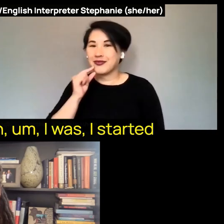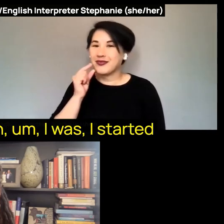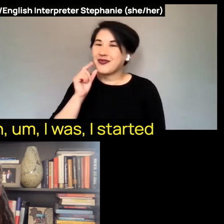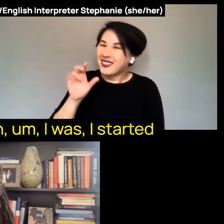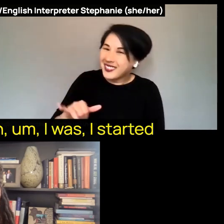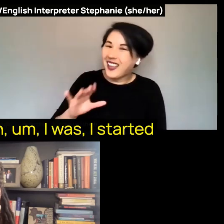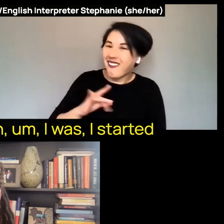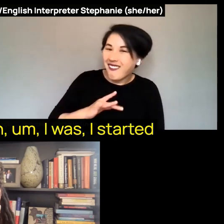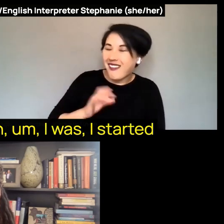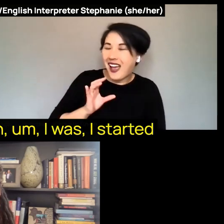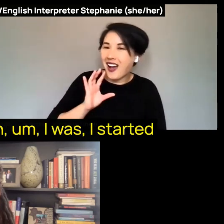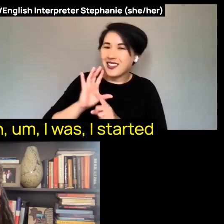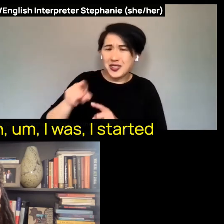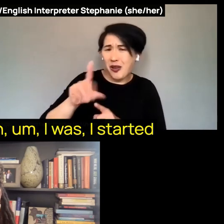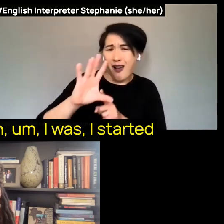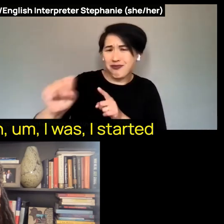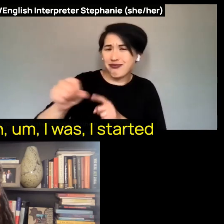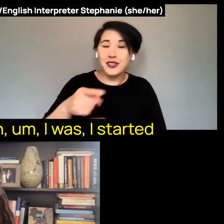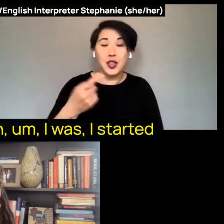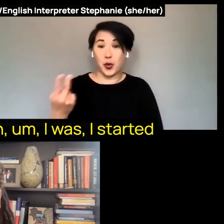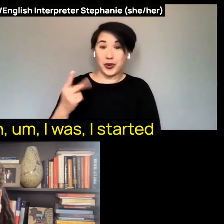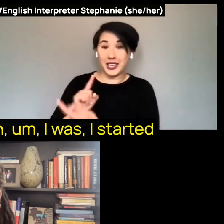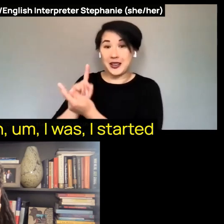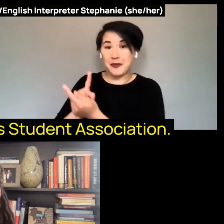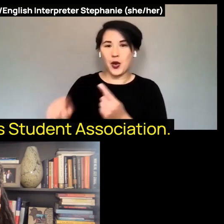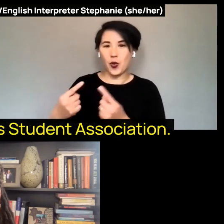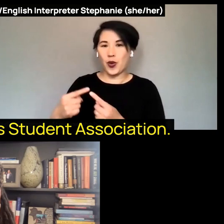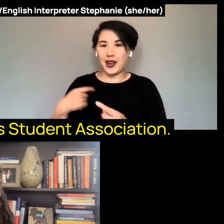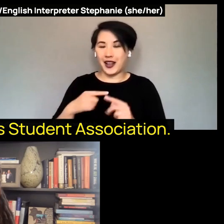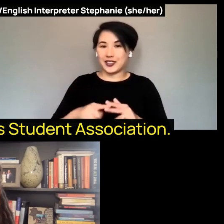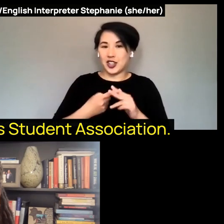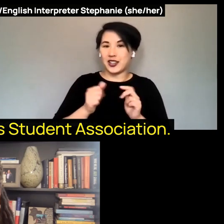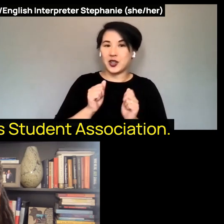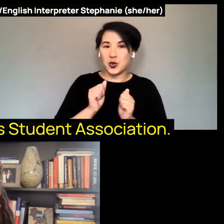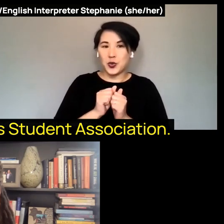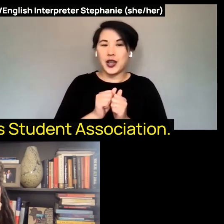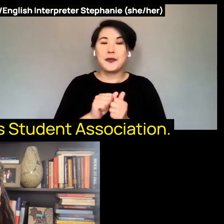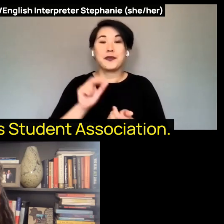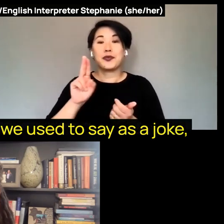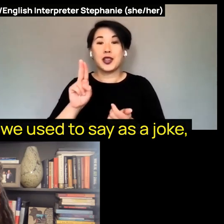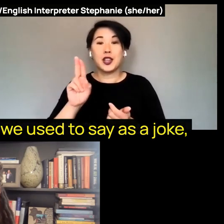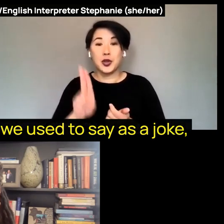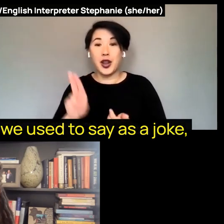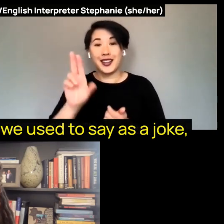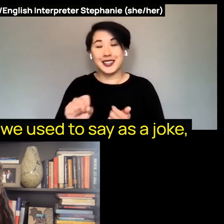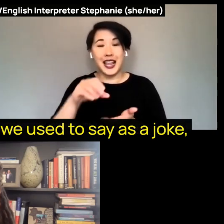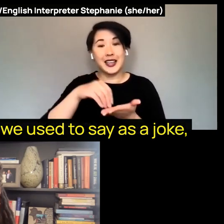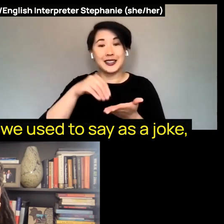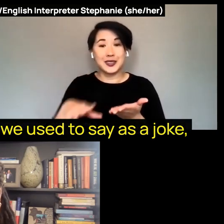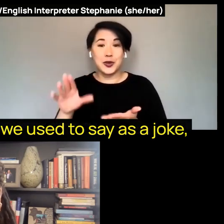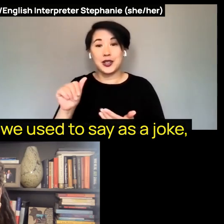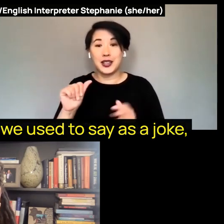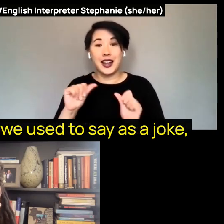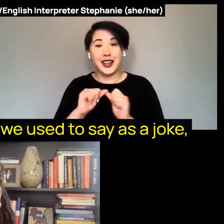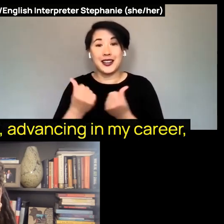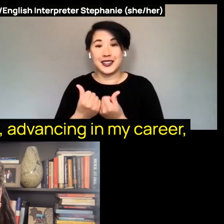Jotaka. We met when I started with the United States Student Association. And one thing that